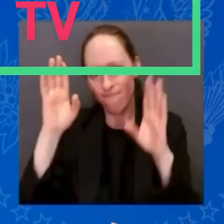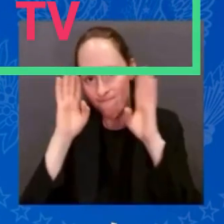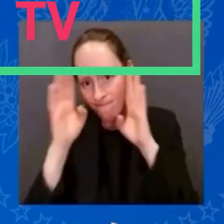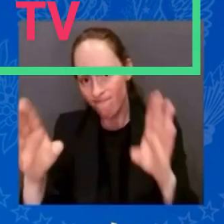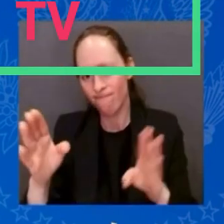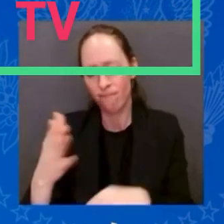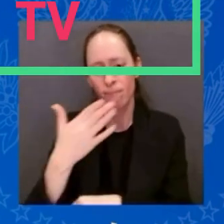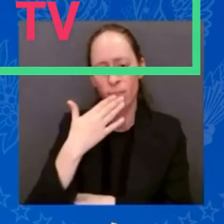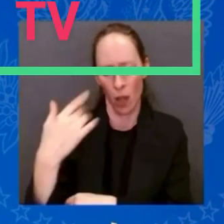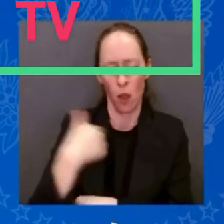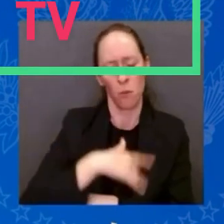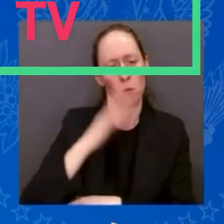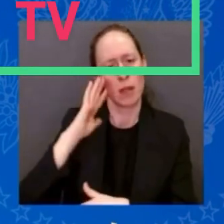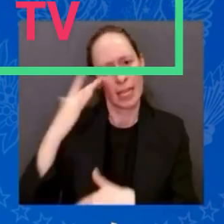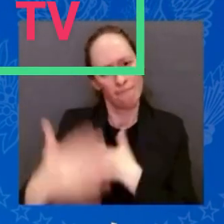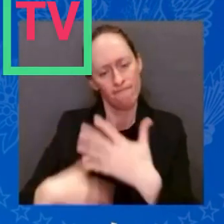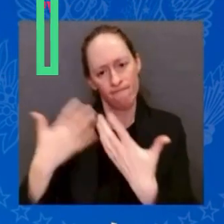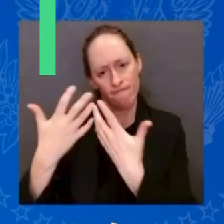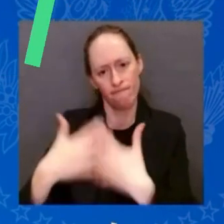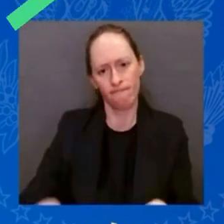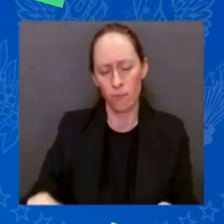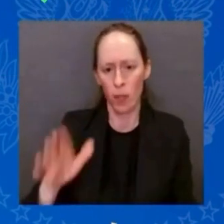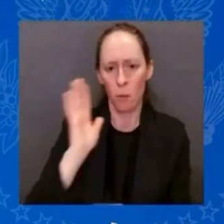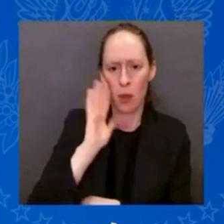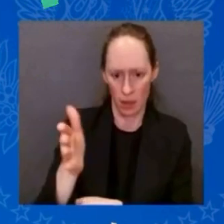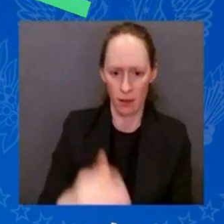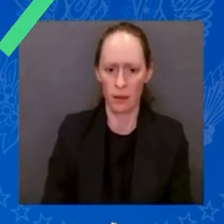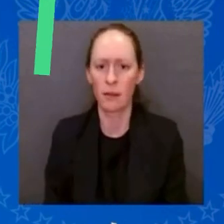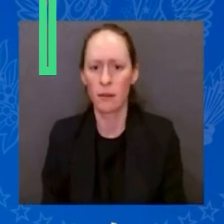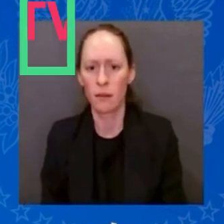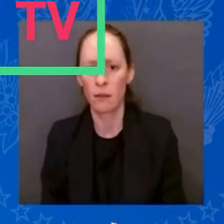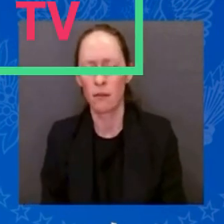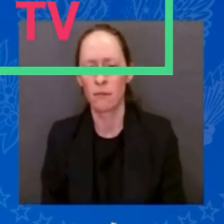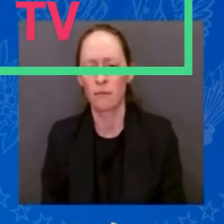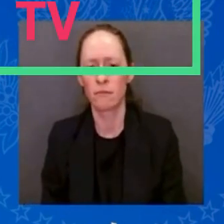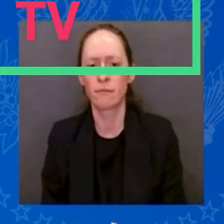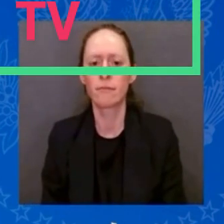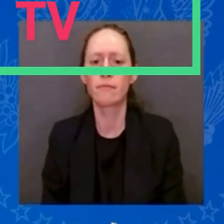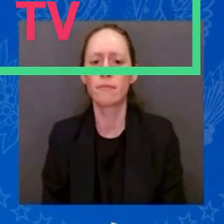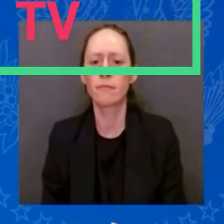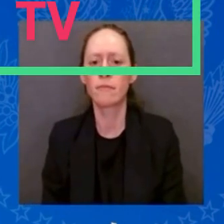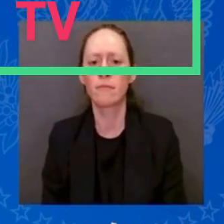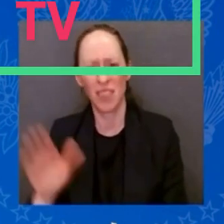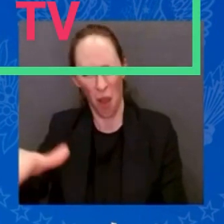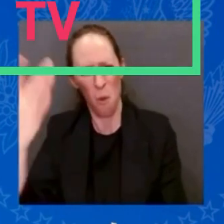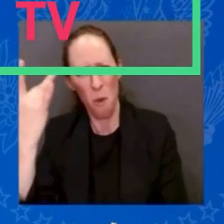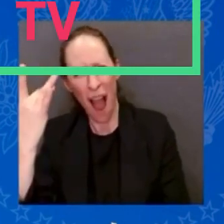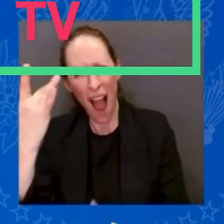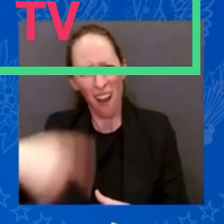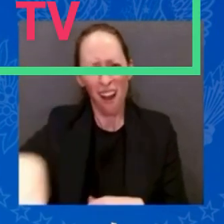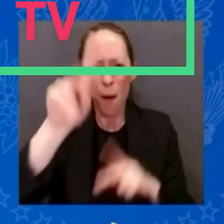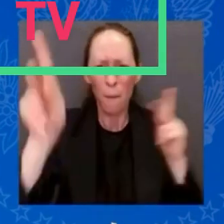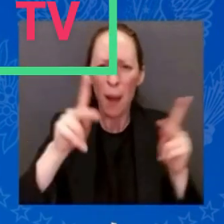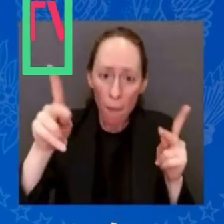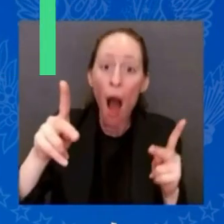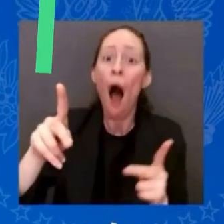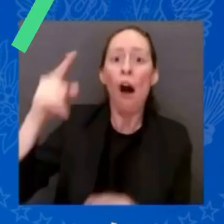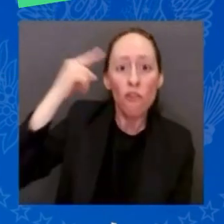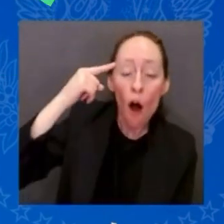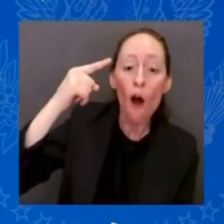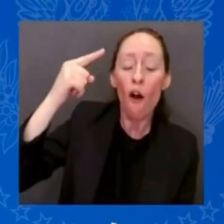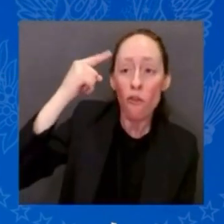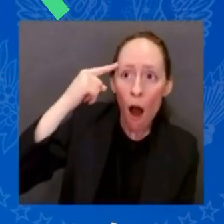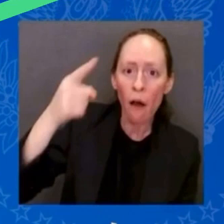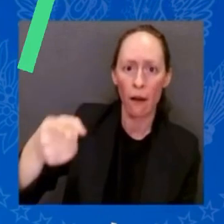willing. Thank you. Mr. President, why did you give millions of borrowers false hope? You've doubted your own authority here in the past. I didn't give